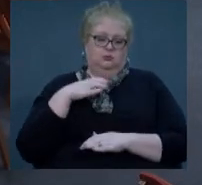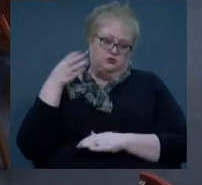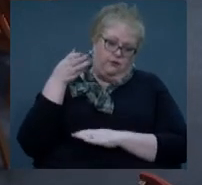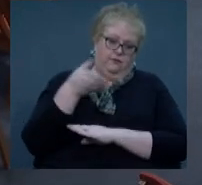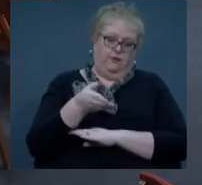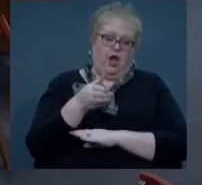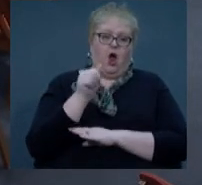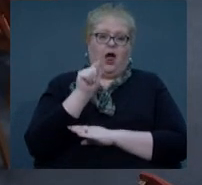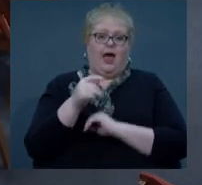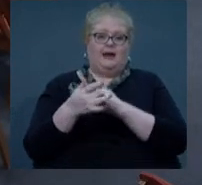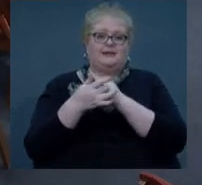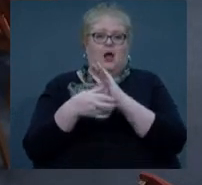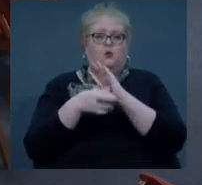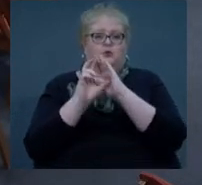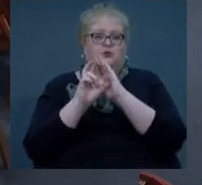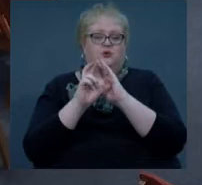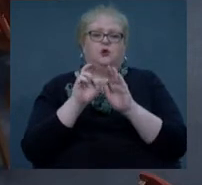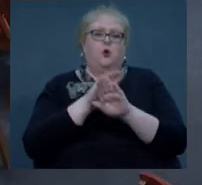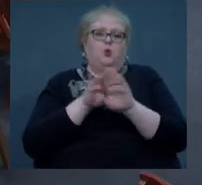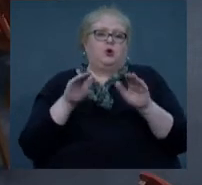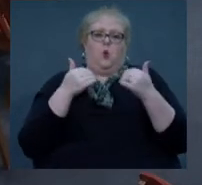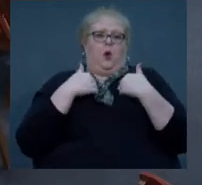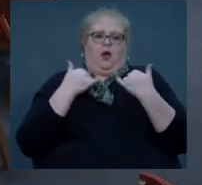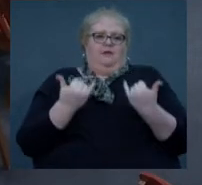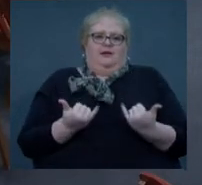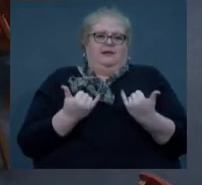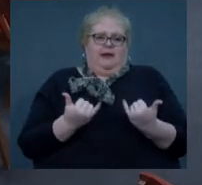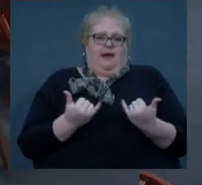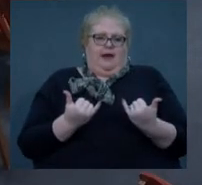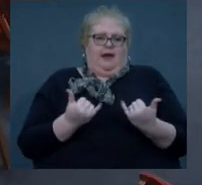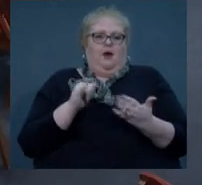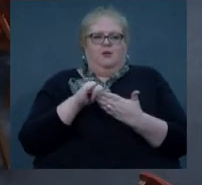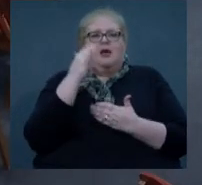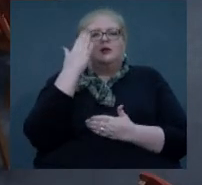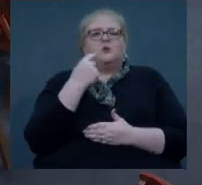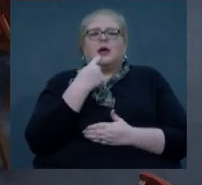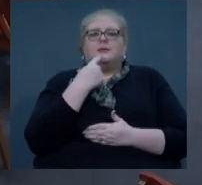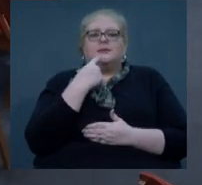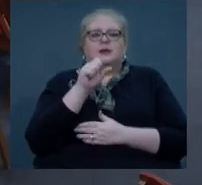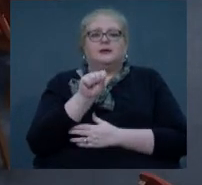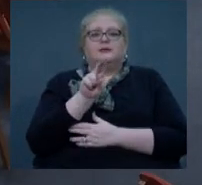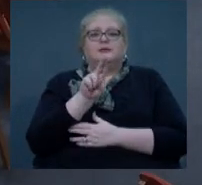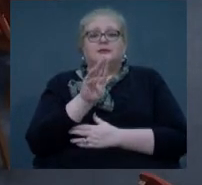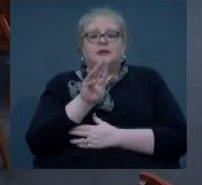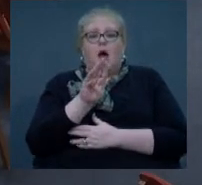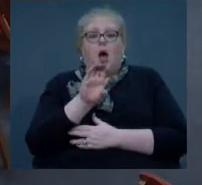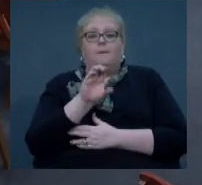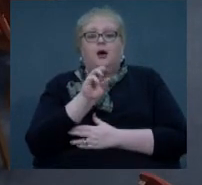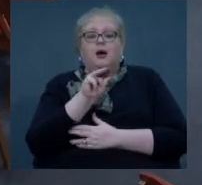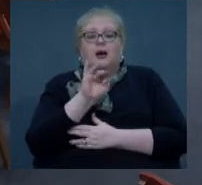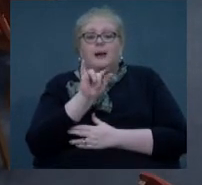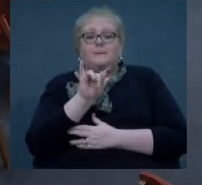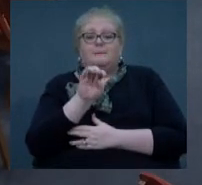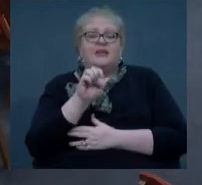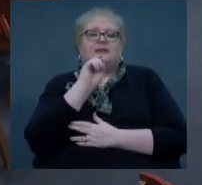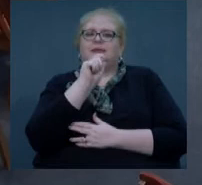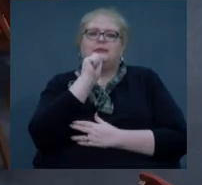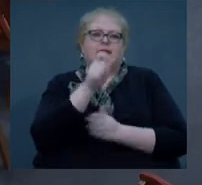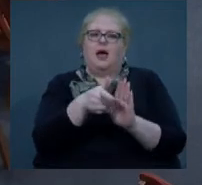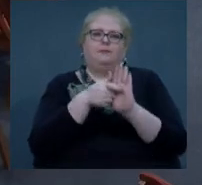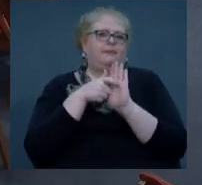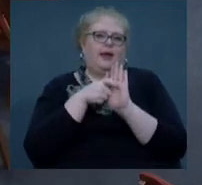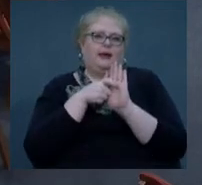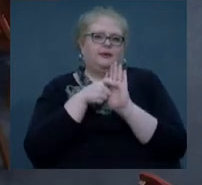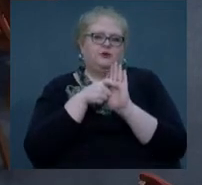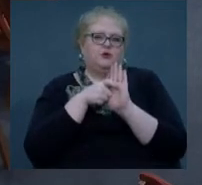in an ordinance. We do not have it now, for that. That's why I say the subdivision committee is not mandatory. I think it should be important for the